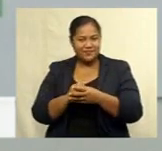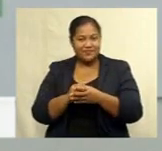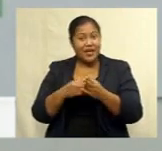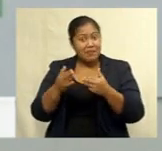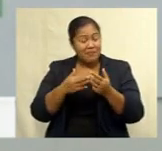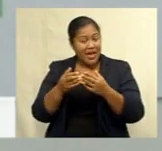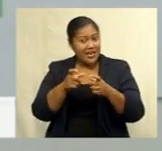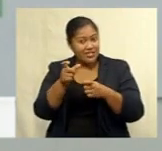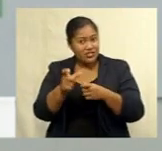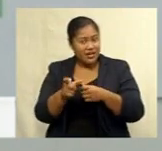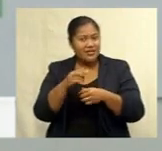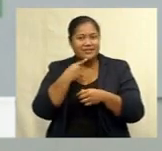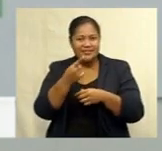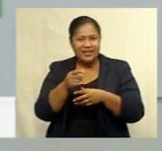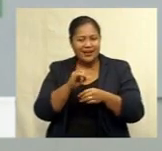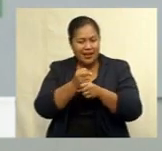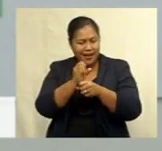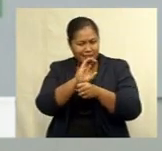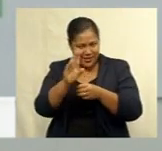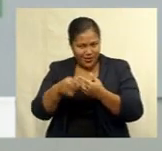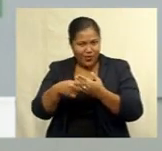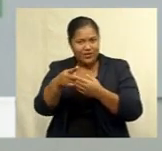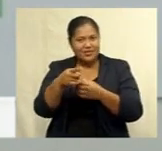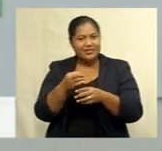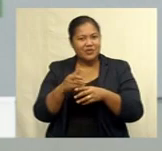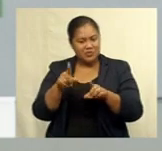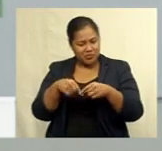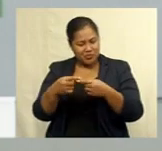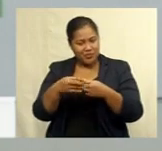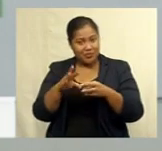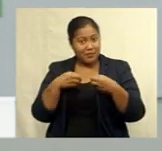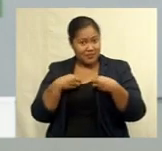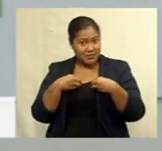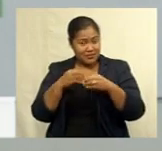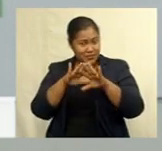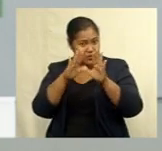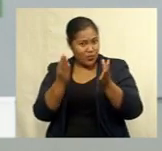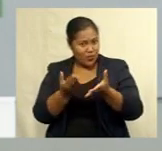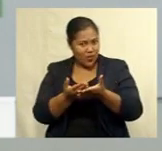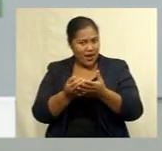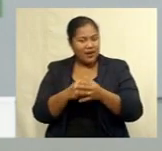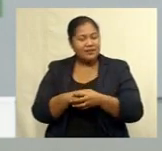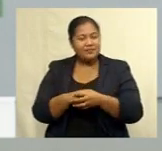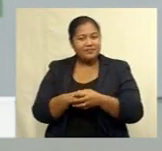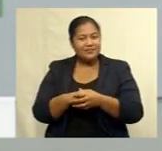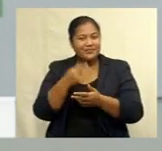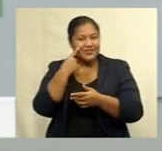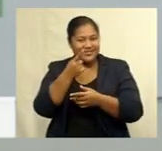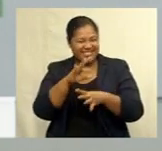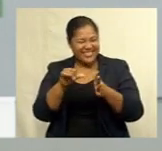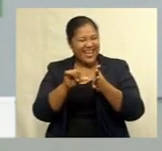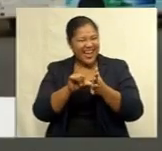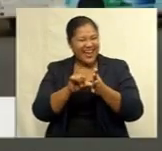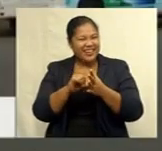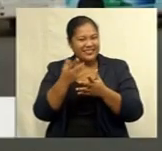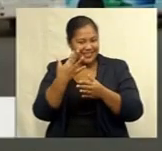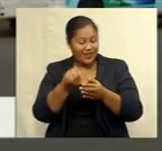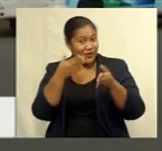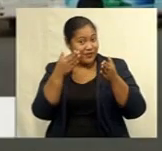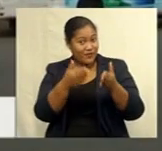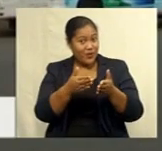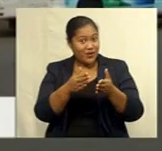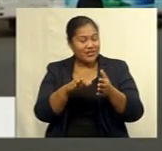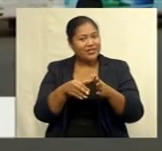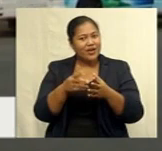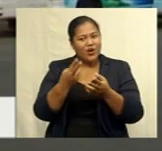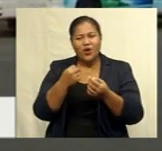Director Warwick Please says the company remains like much of the business world in a state of uncertainty and difficulty while focusing on